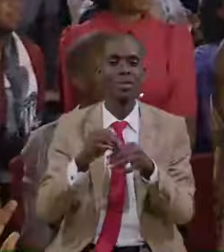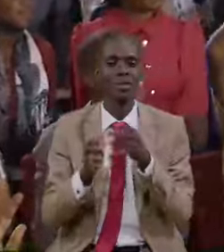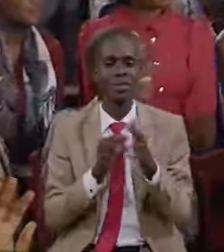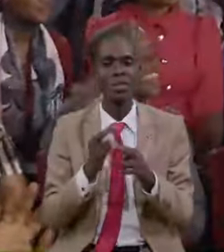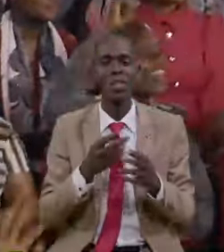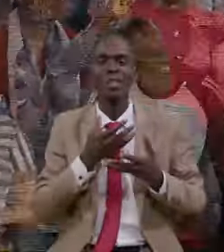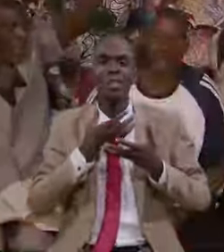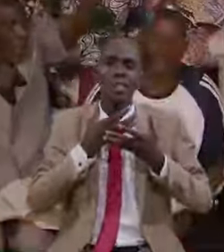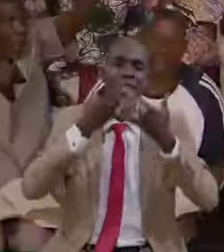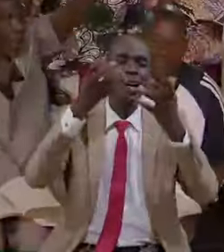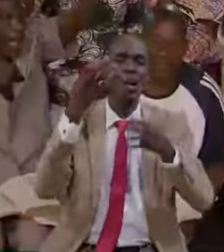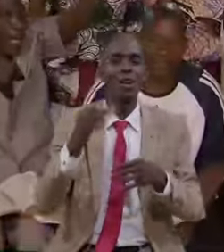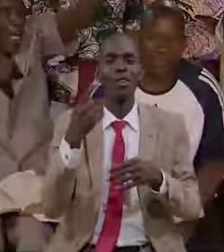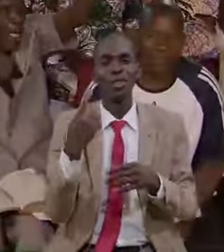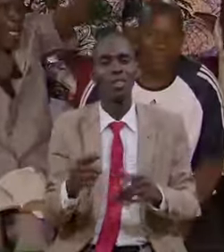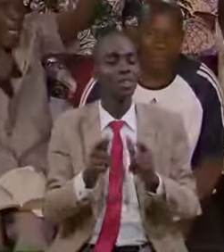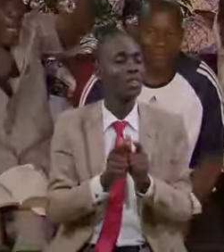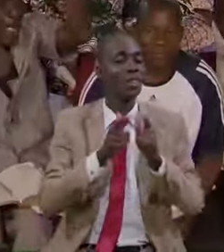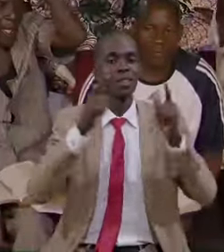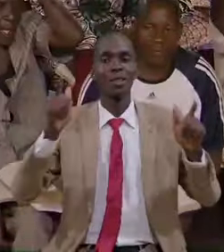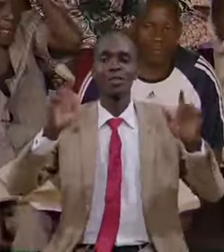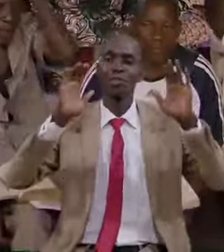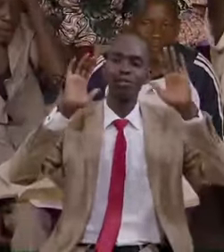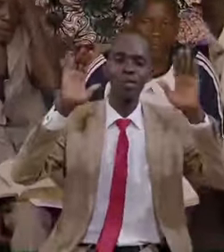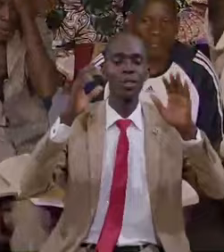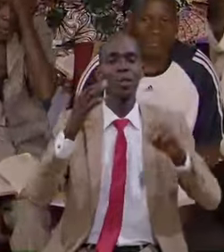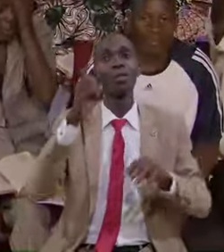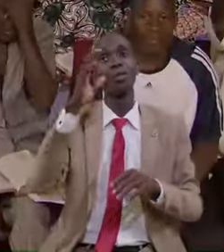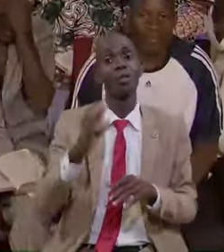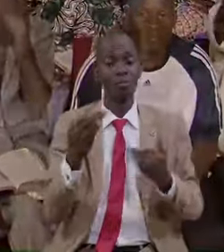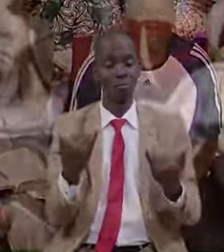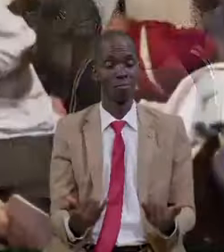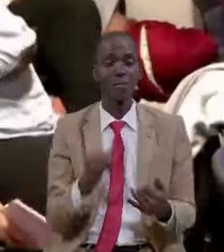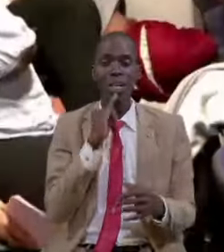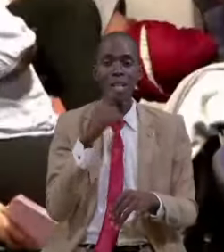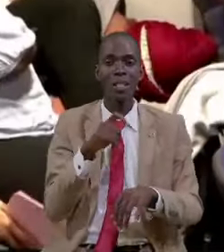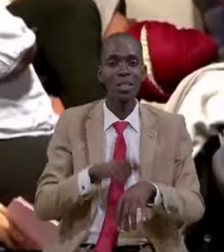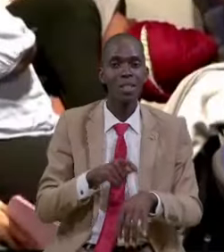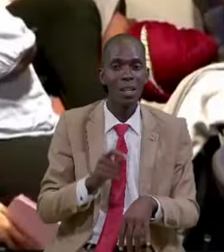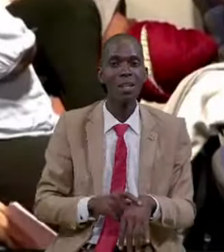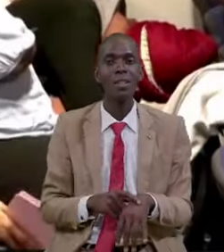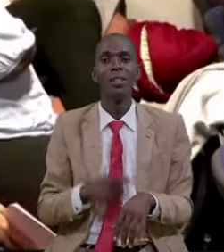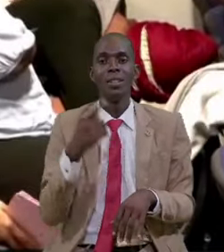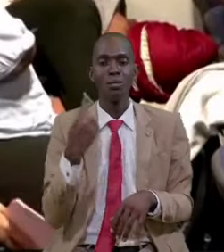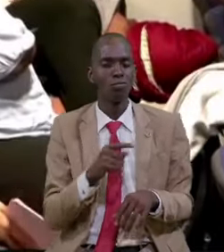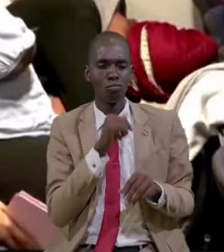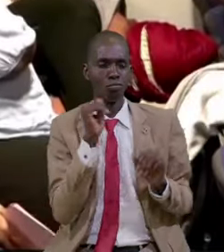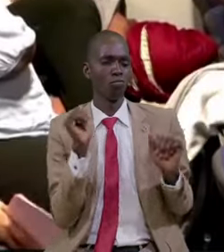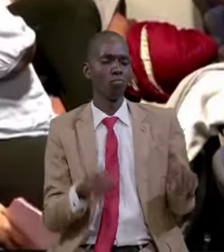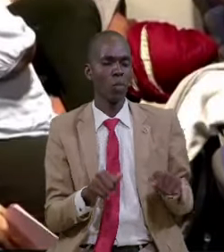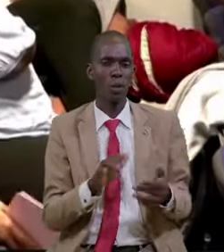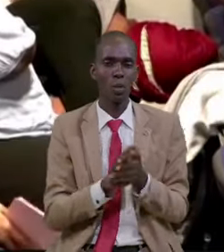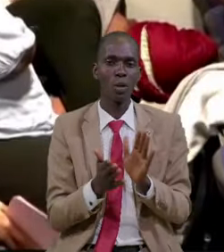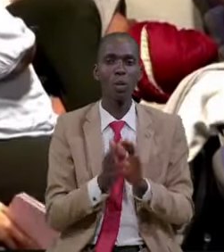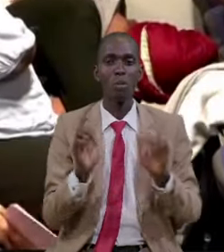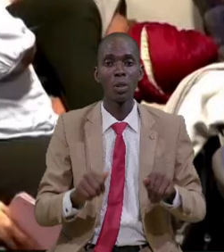the supernatural. This is the time the improbable will become probable. The